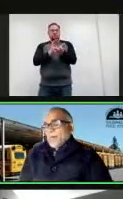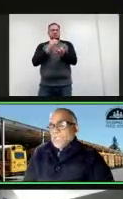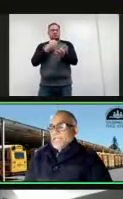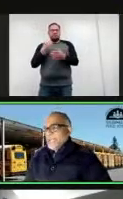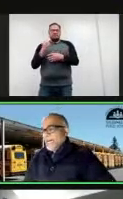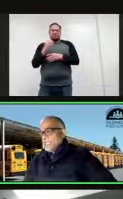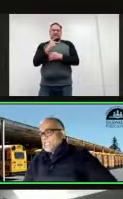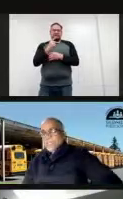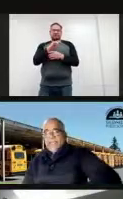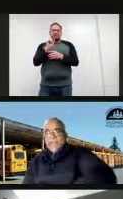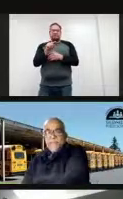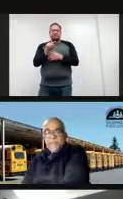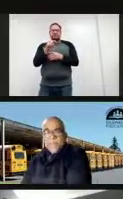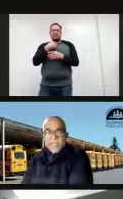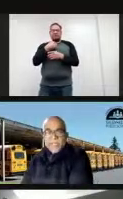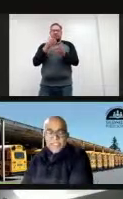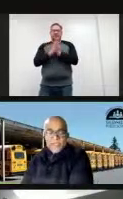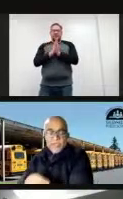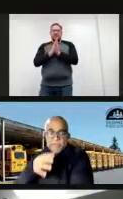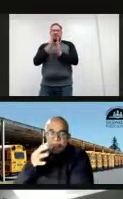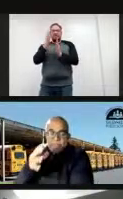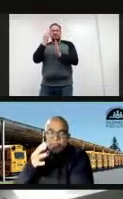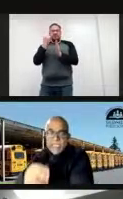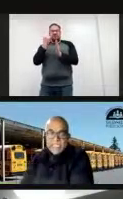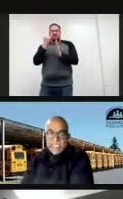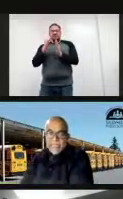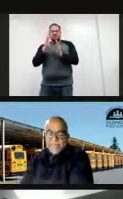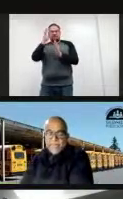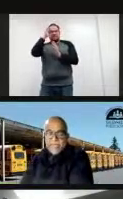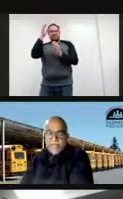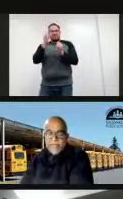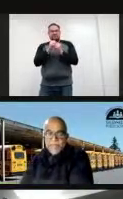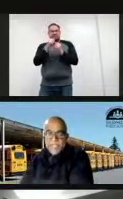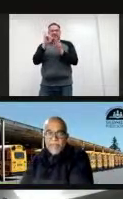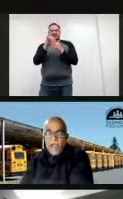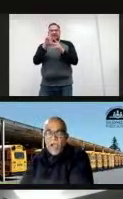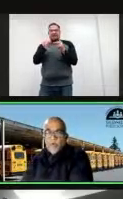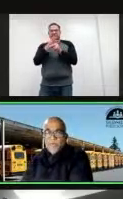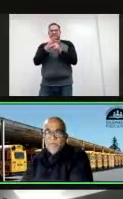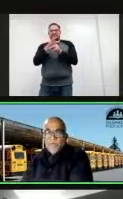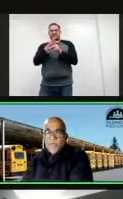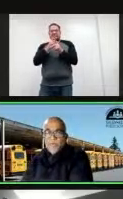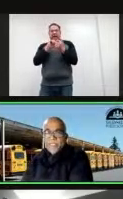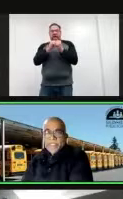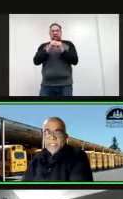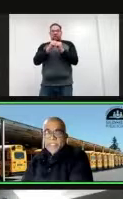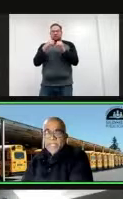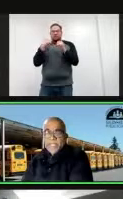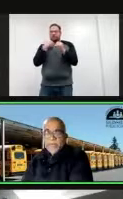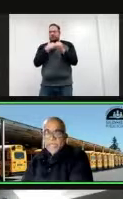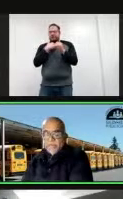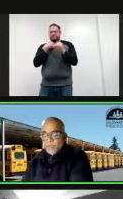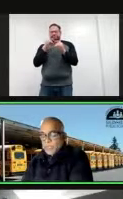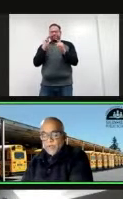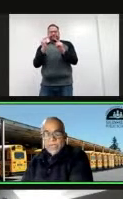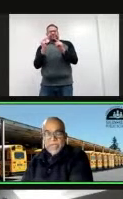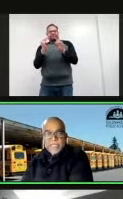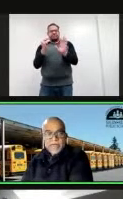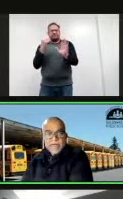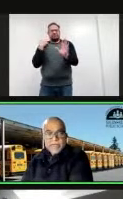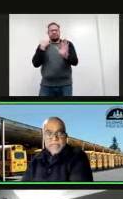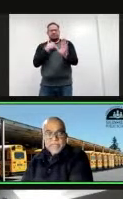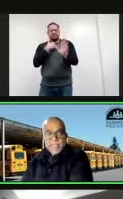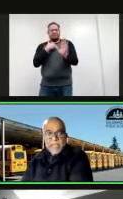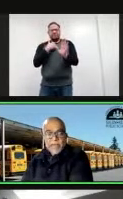question I asked. Yeah, thank you. Because to come up with that kind of, how do we stand? Do we kind of do it locally within